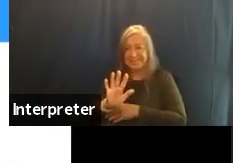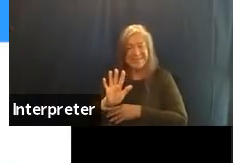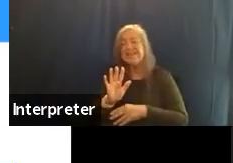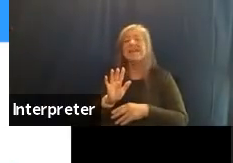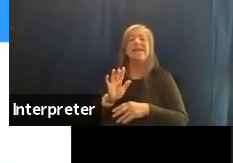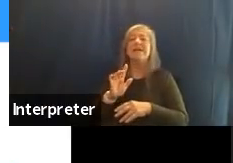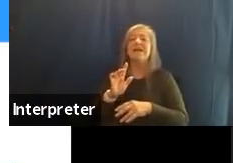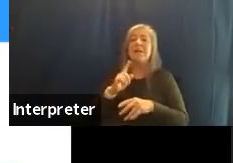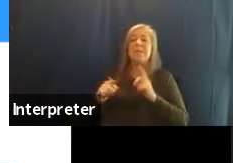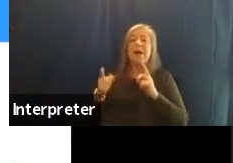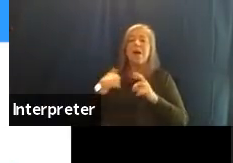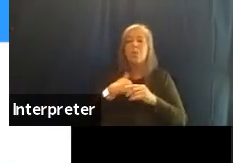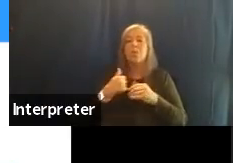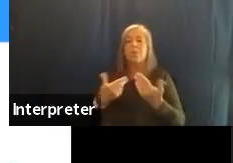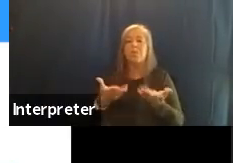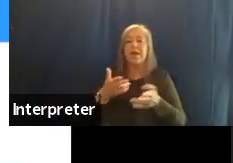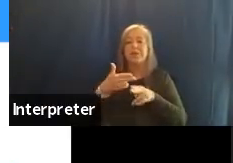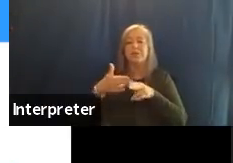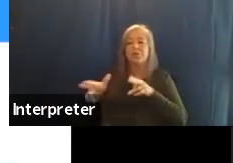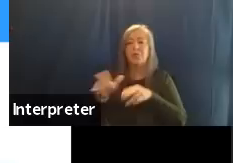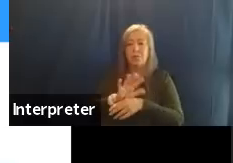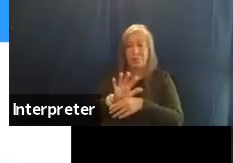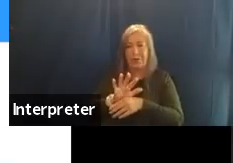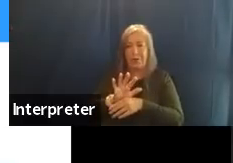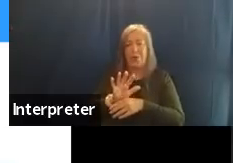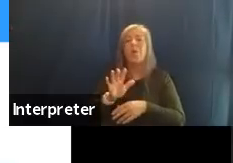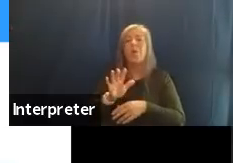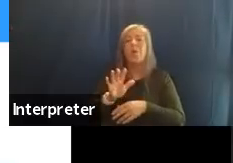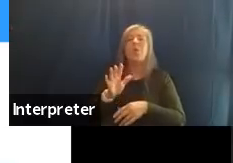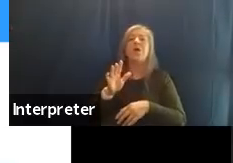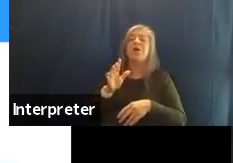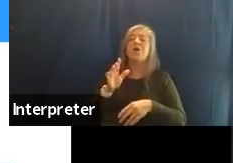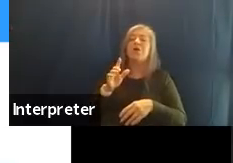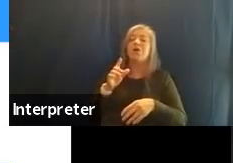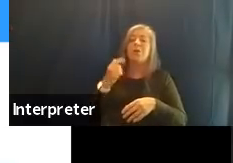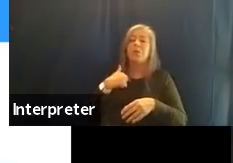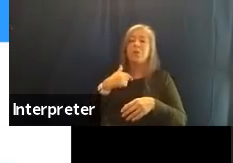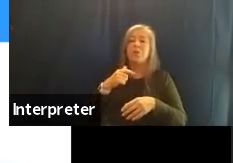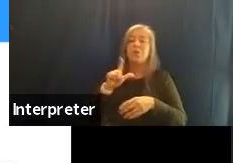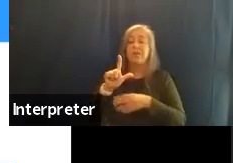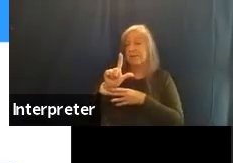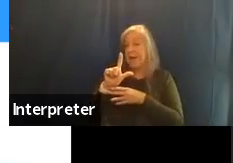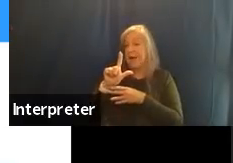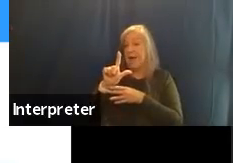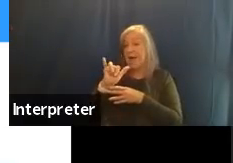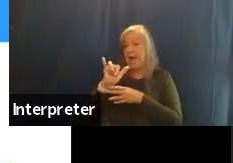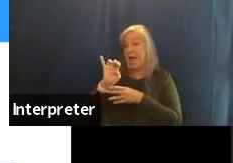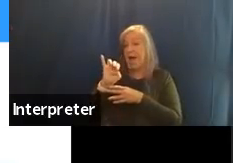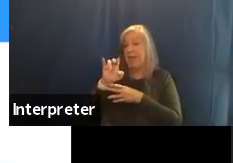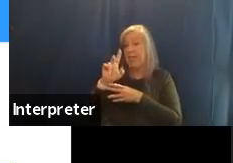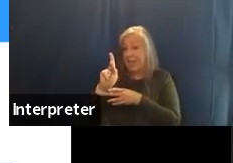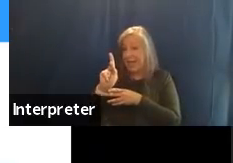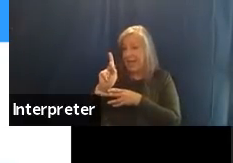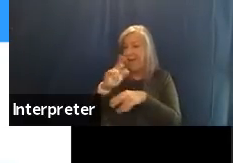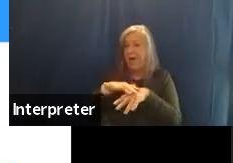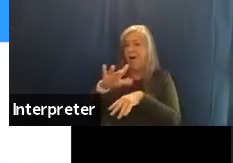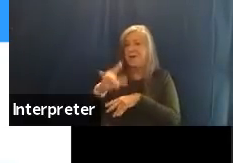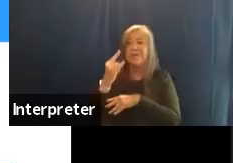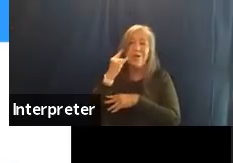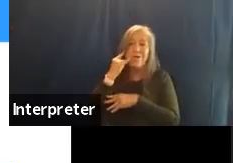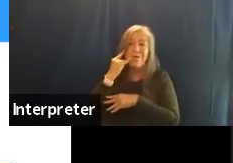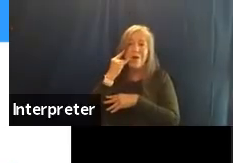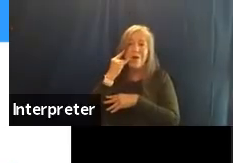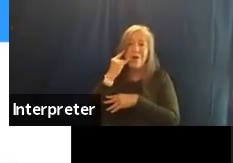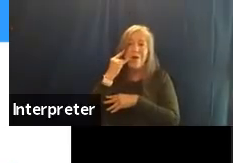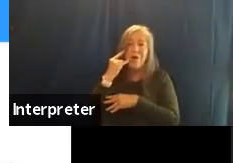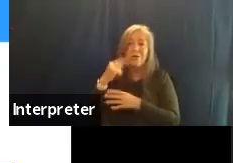to simply just put the link to the website on your phone. You click on it every day, it'll just be right there on your phone. You don't have to navigate to that